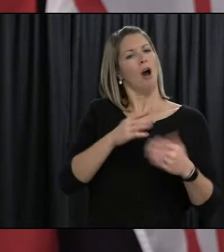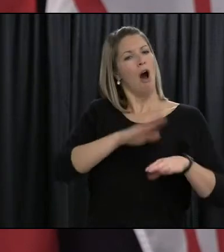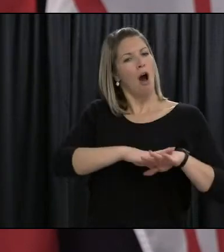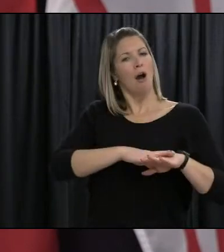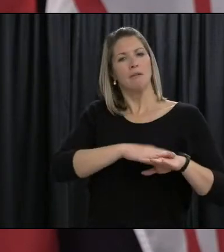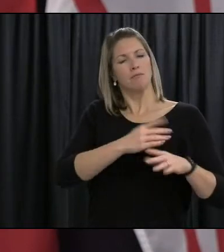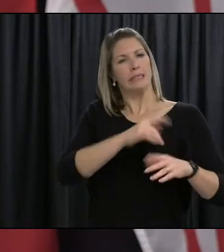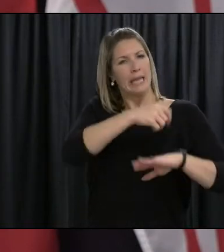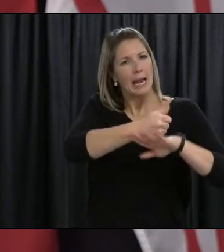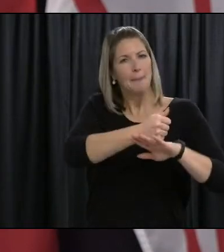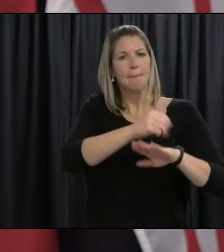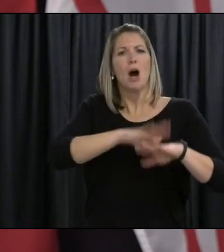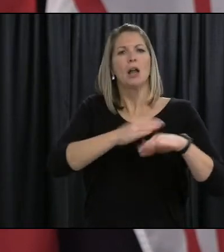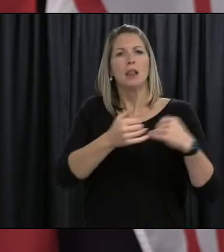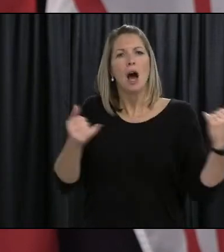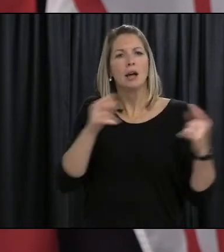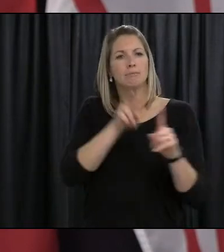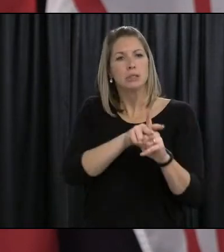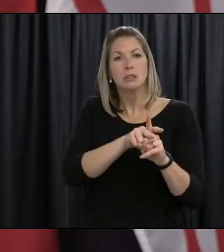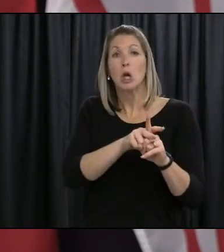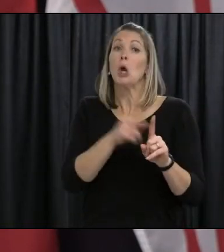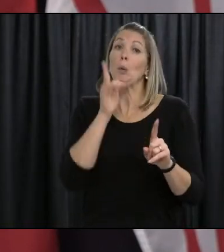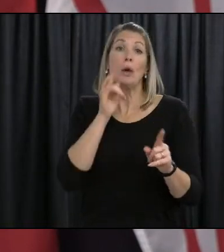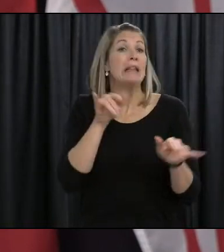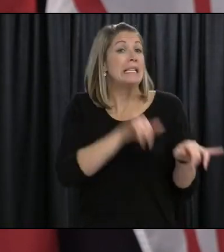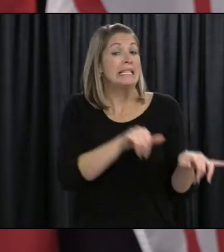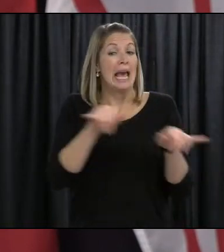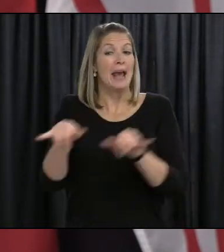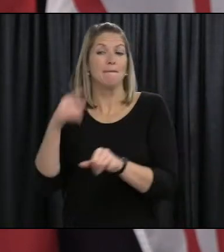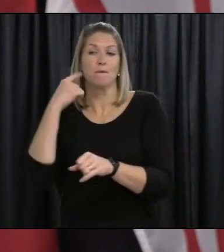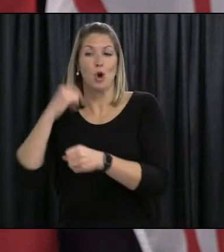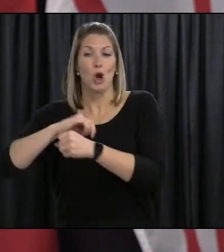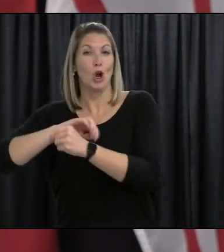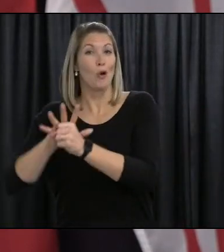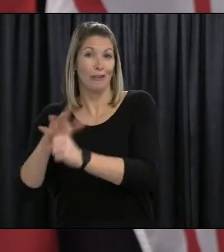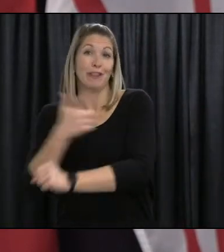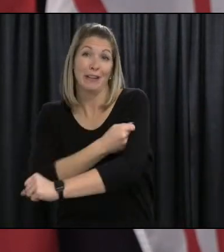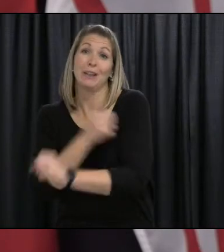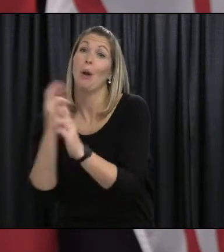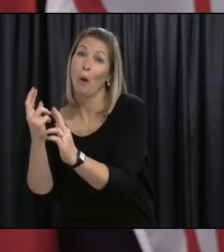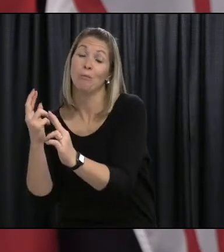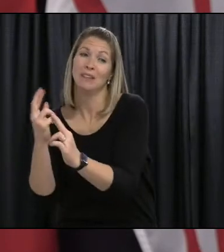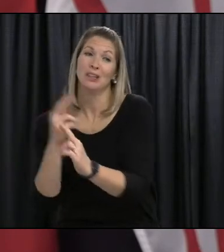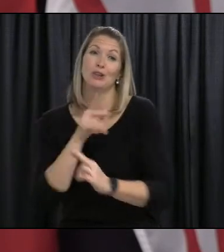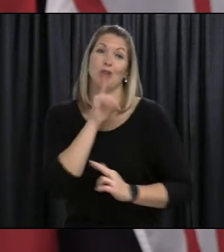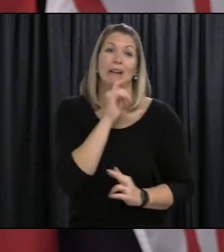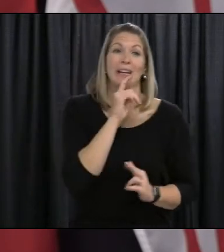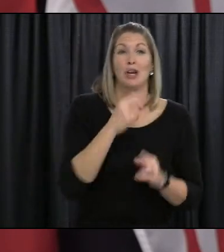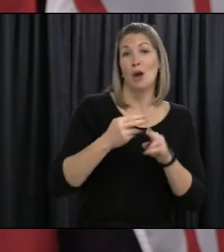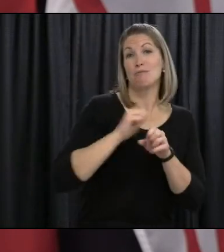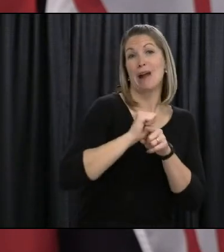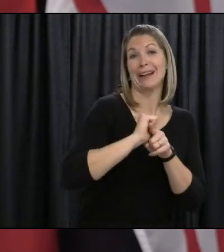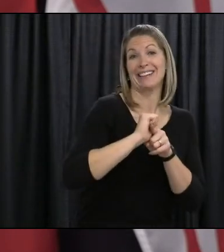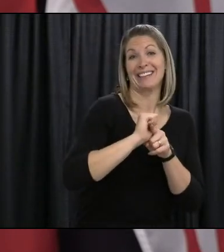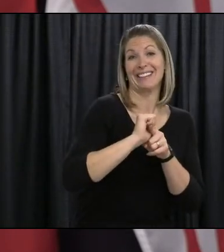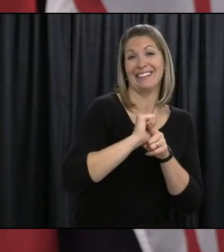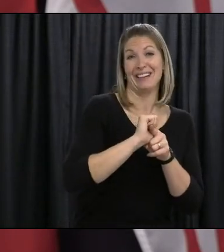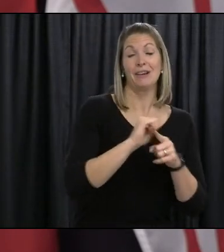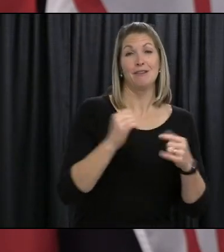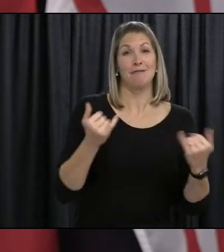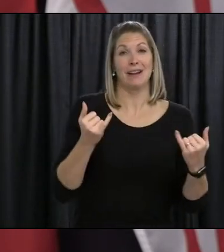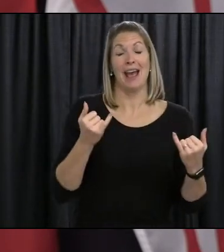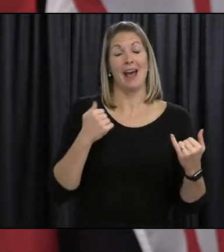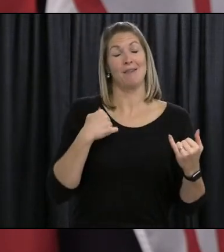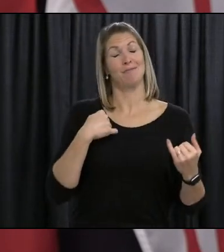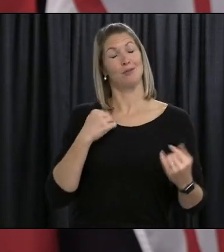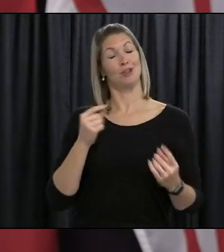online self-scheduling module. I'm delighted, and I have to admit, rather surprised at how well it has functioned. I